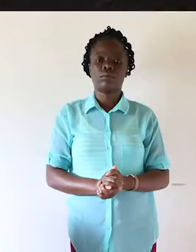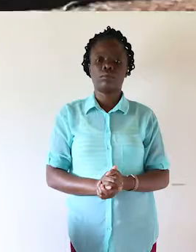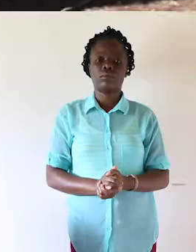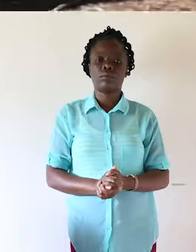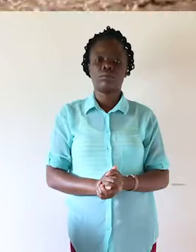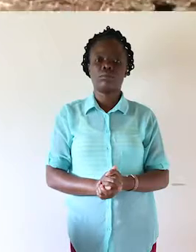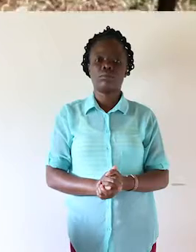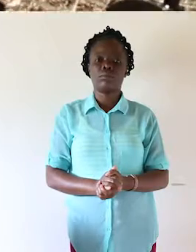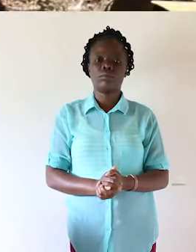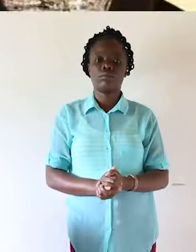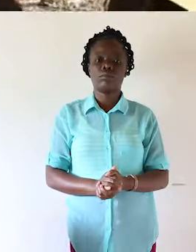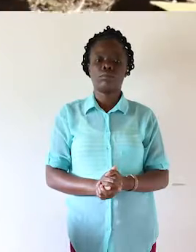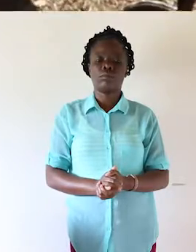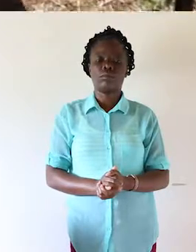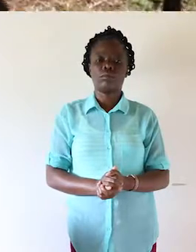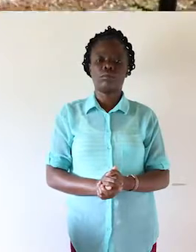See.